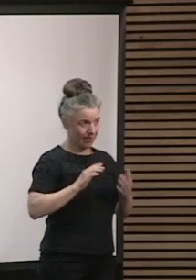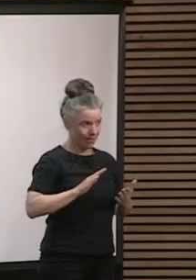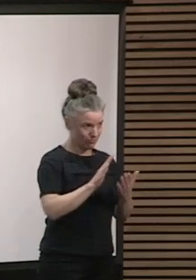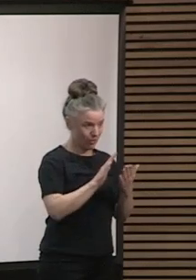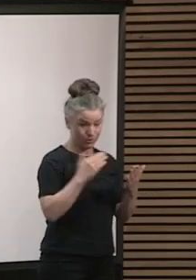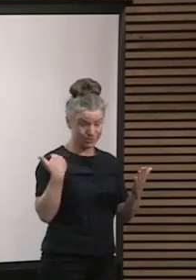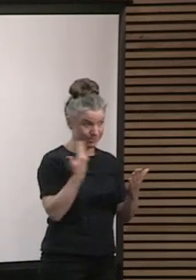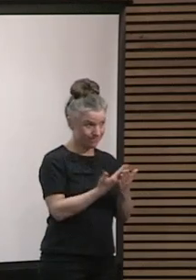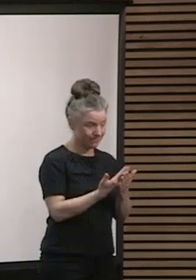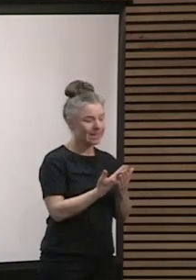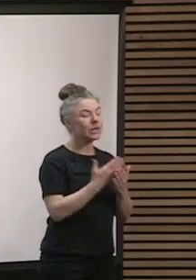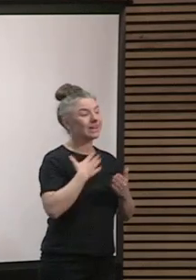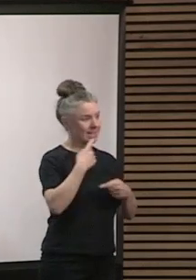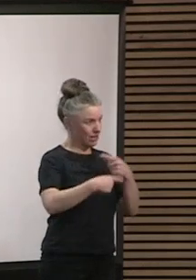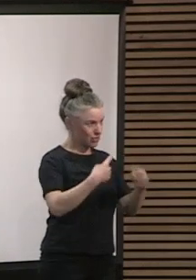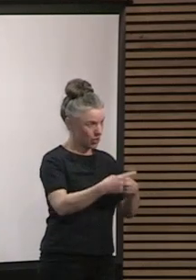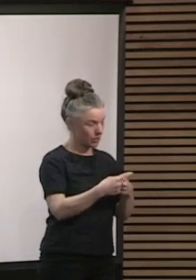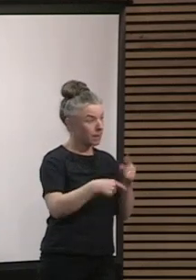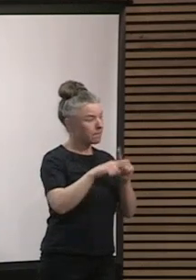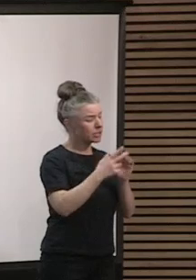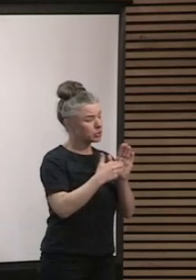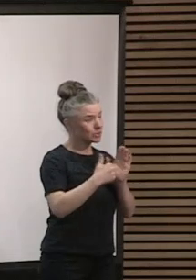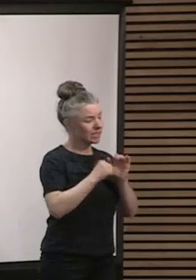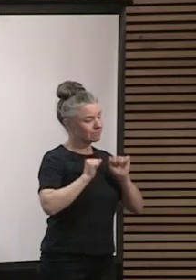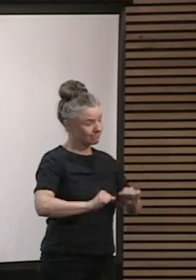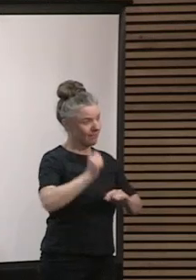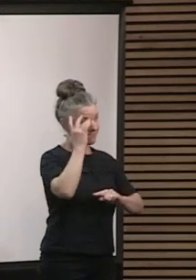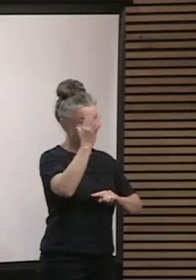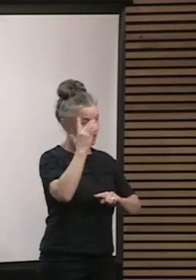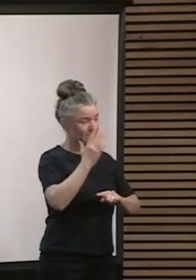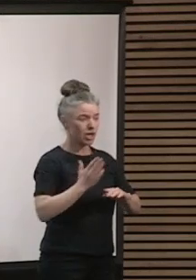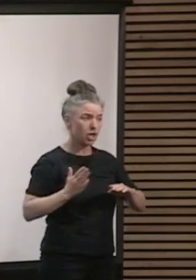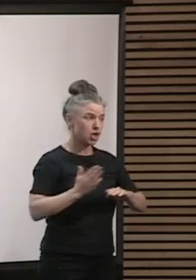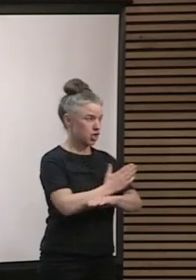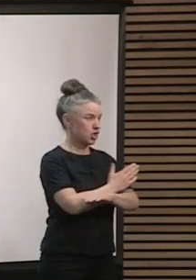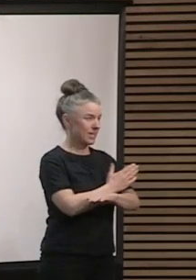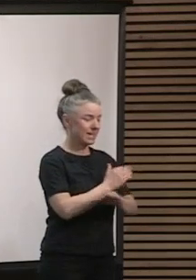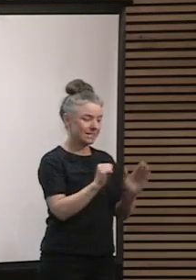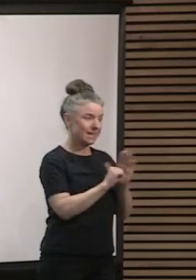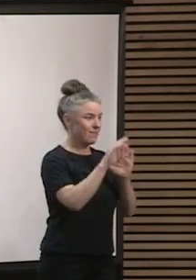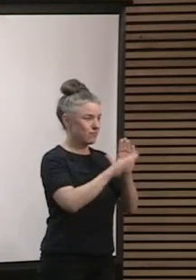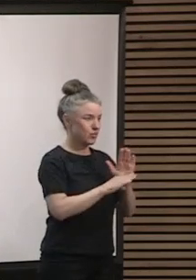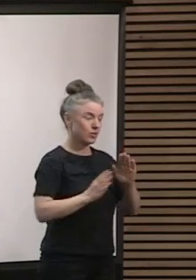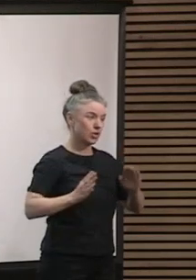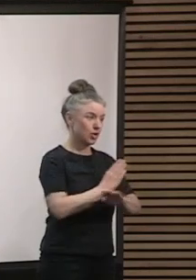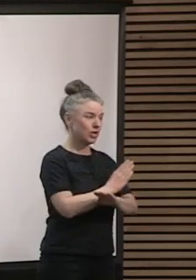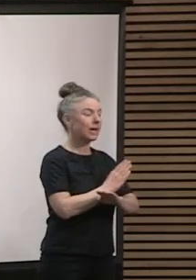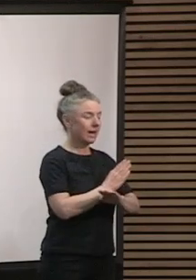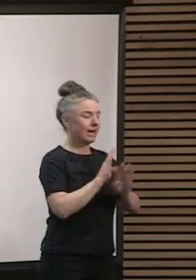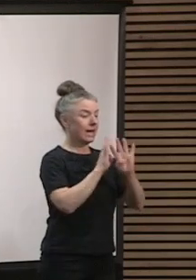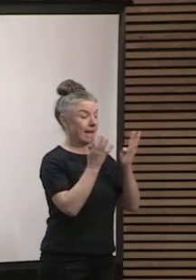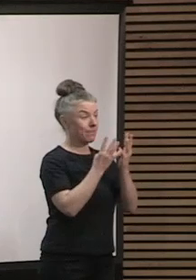and New Zealand's philosophy of going hard and going early, Today, Cabinet has agreed